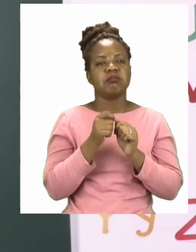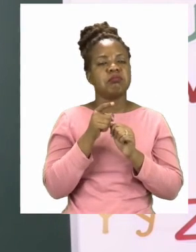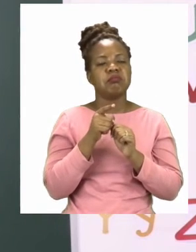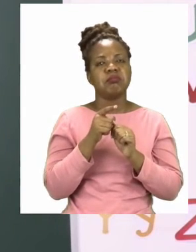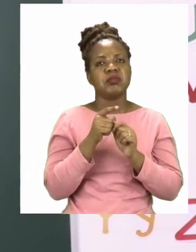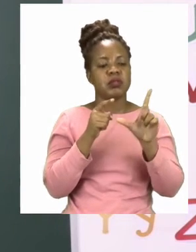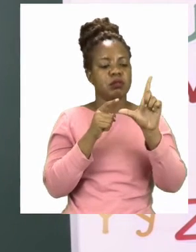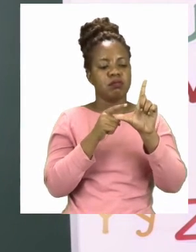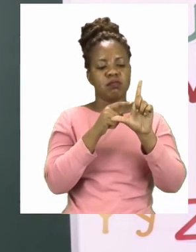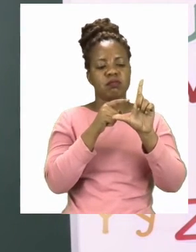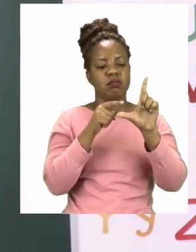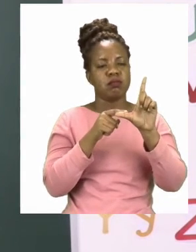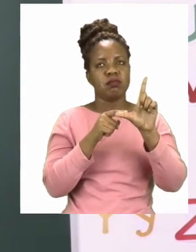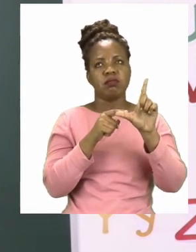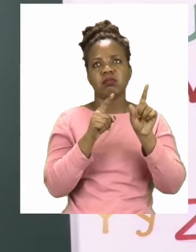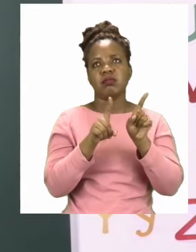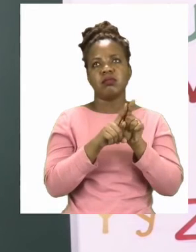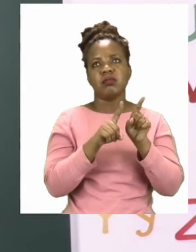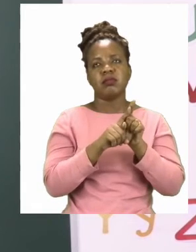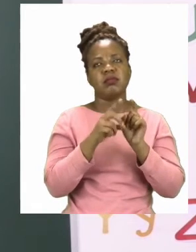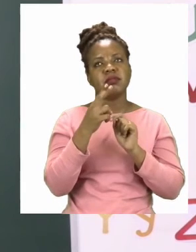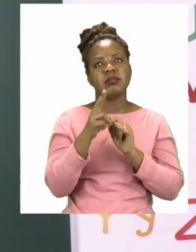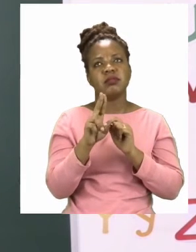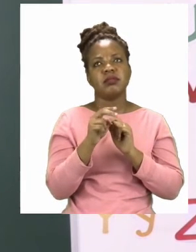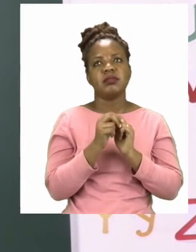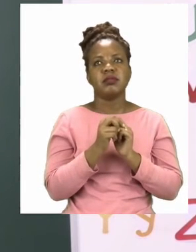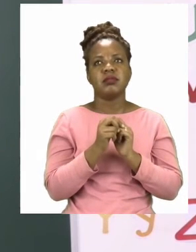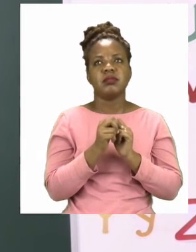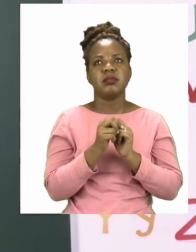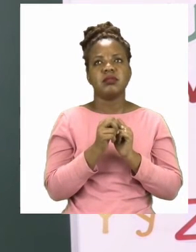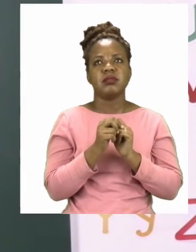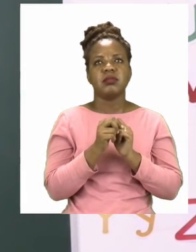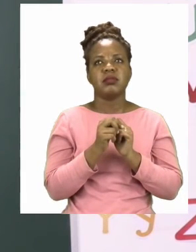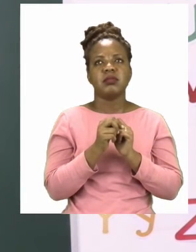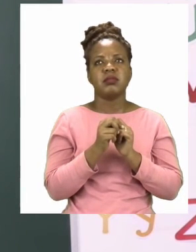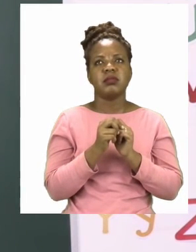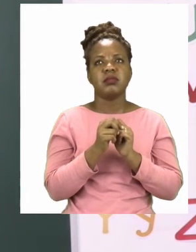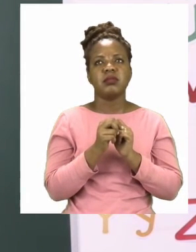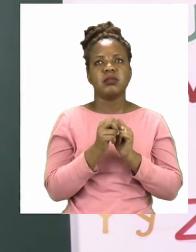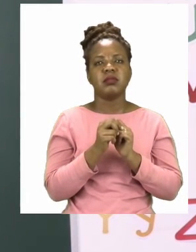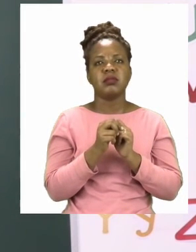angles. Let's go to the next one. We have a rectangle.